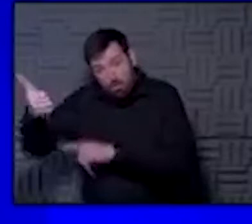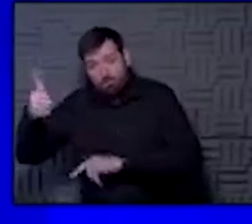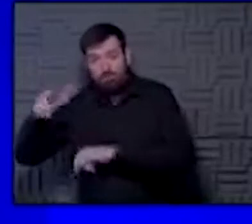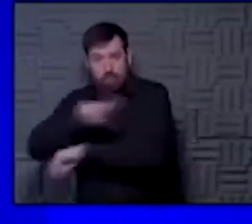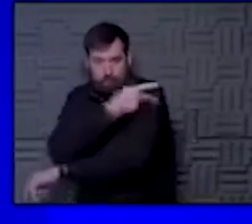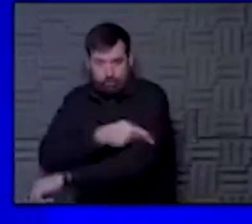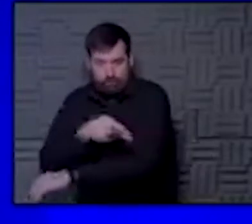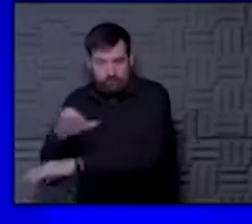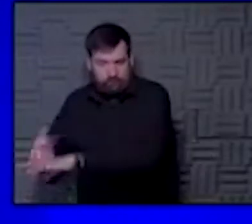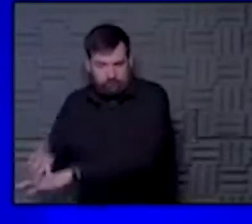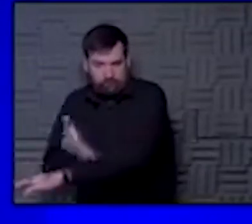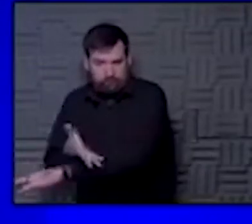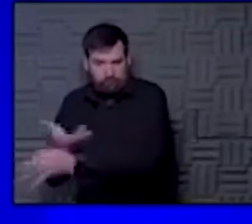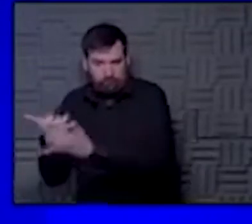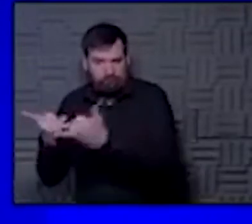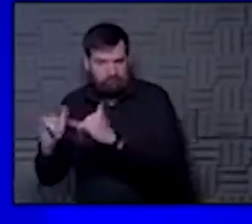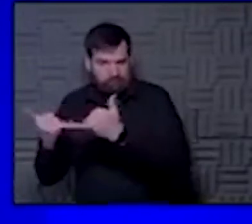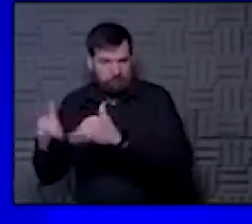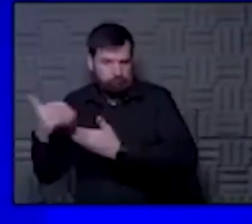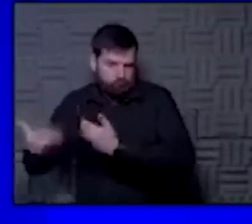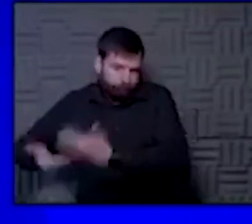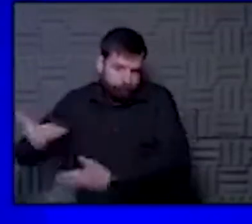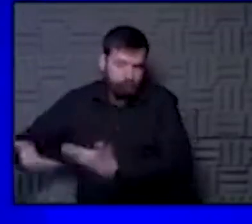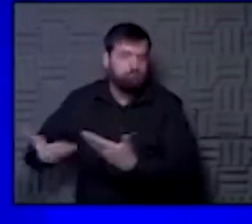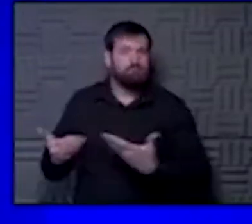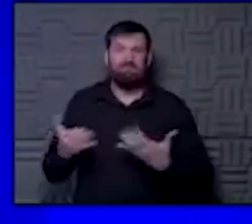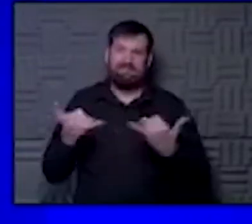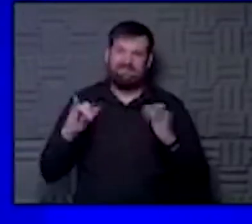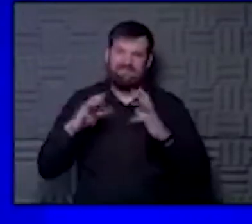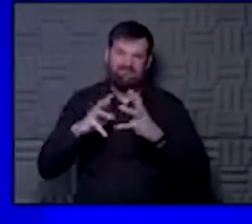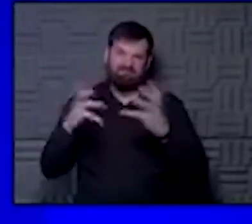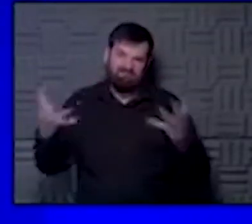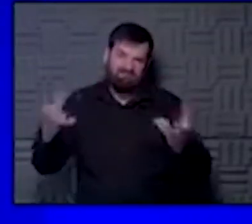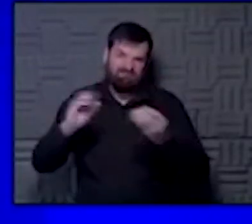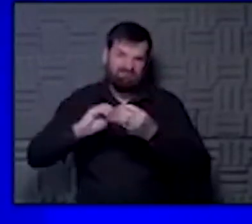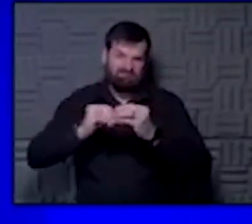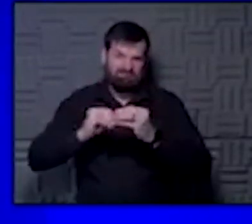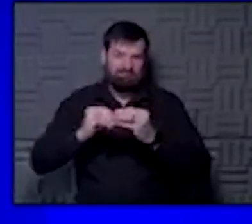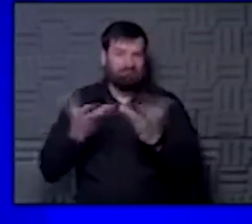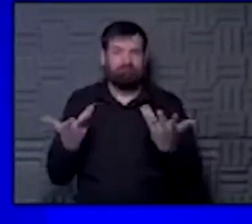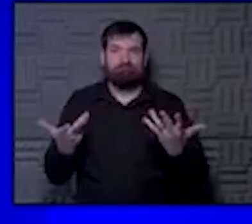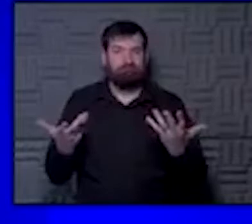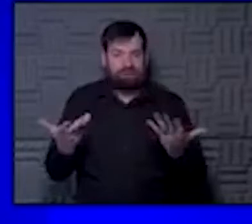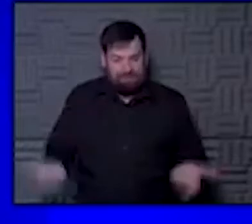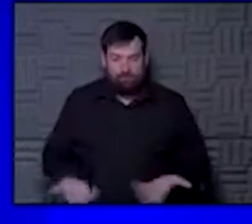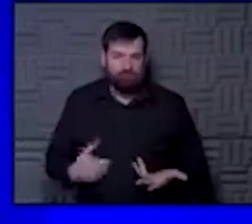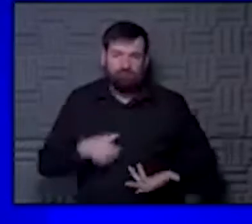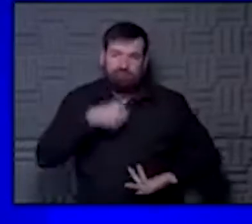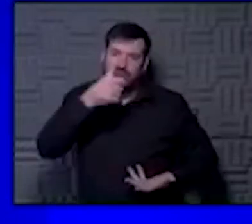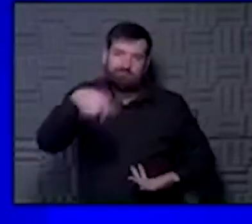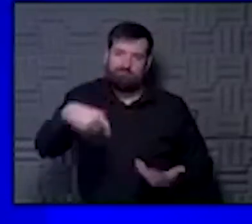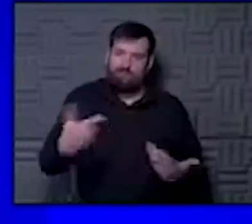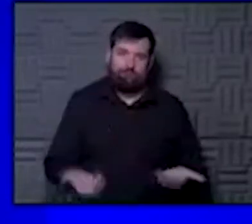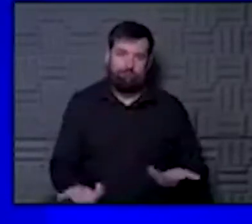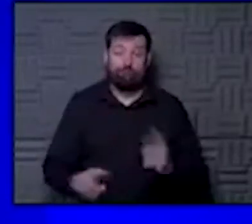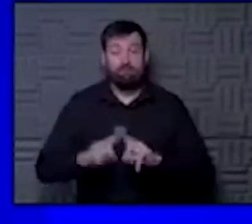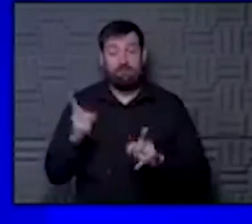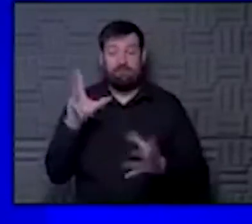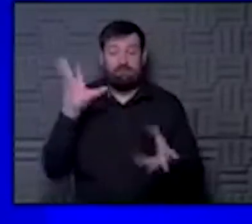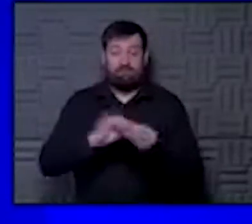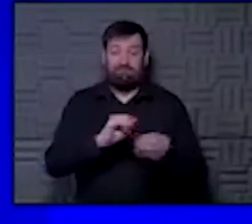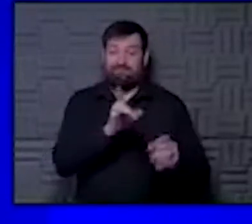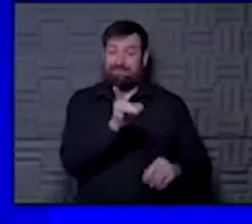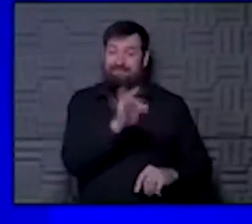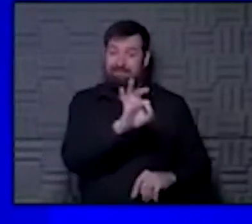patients, so that's still a large percentage of those people that shouldn't be here that are still here in that recovery period. But of those 89